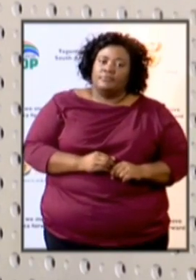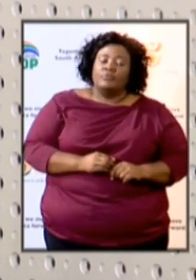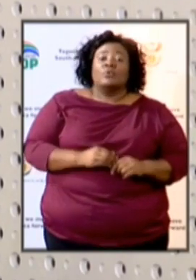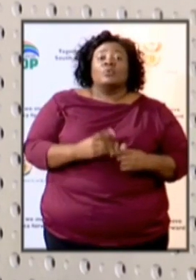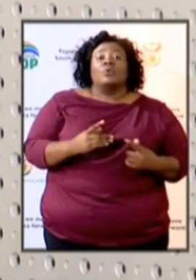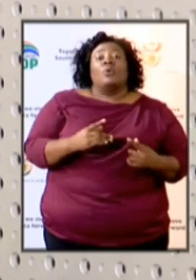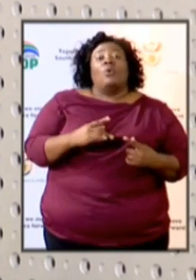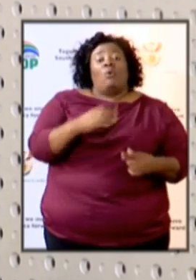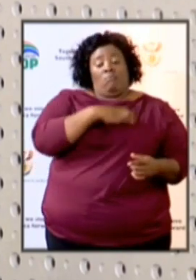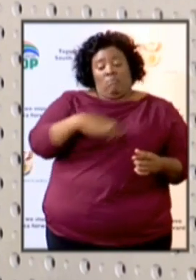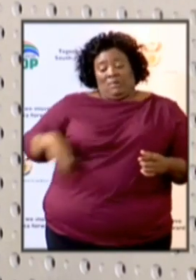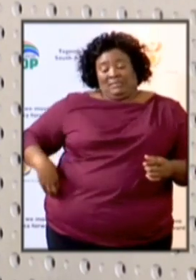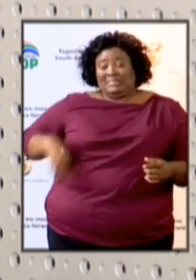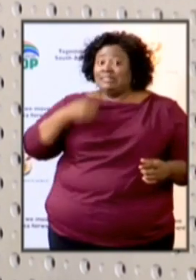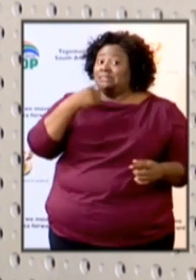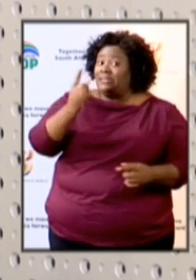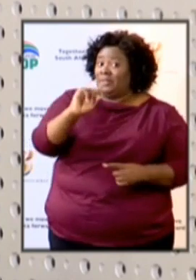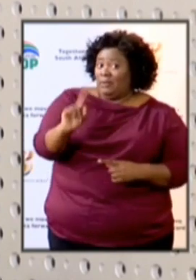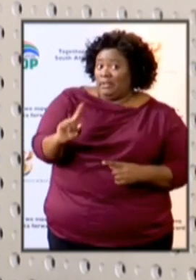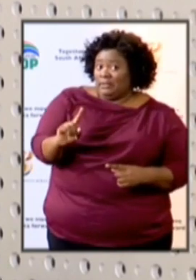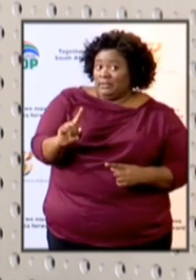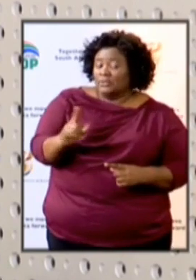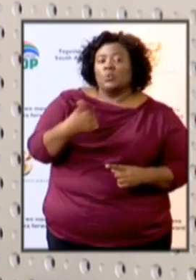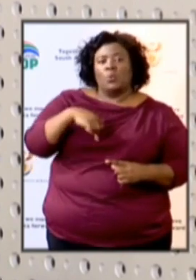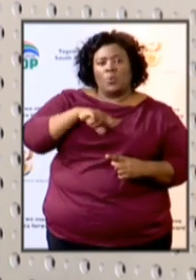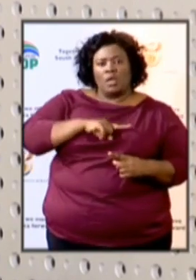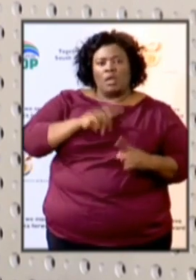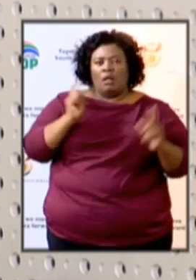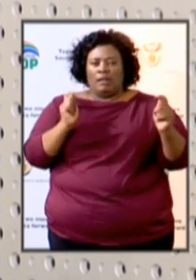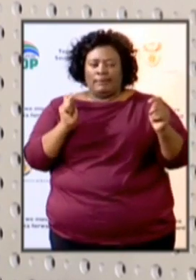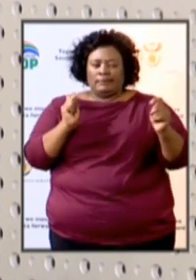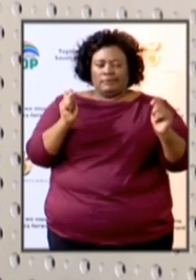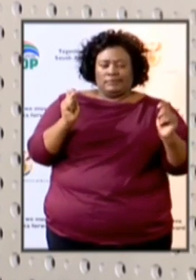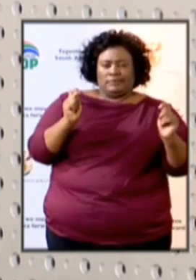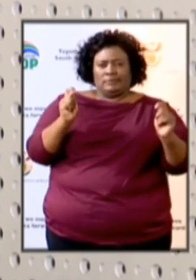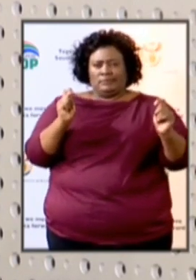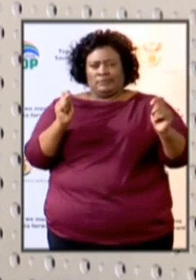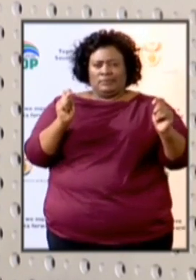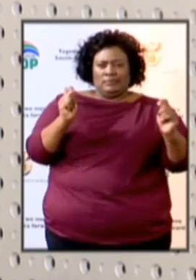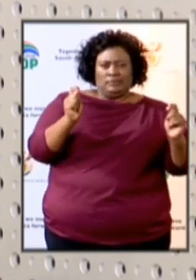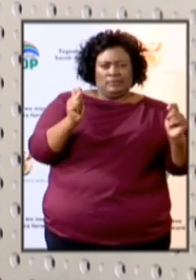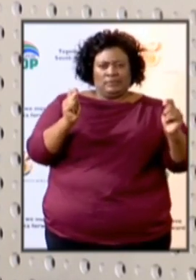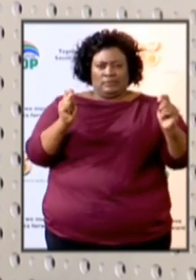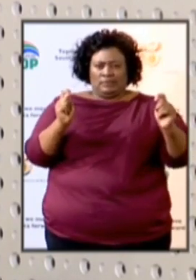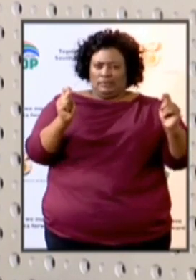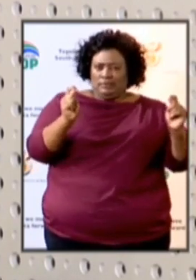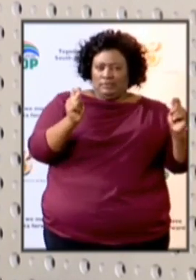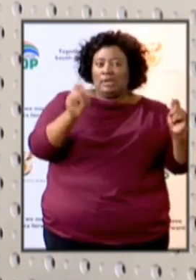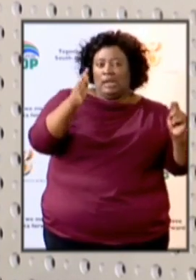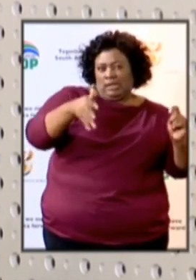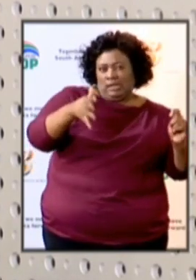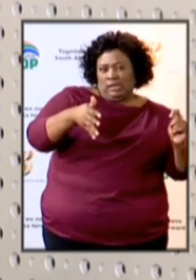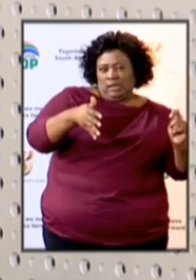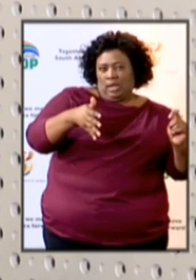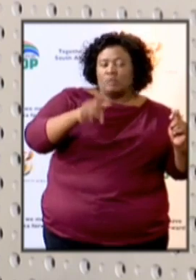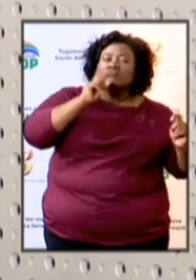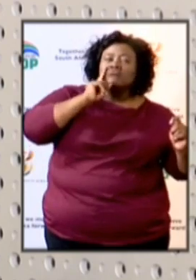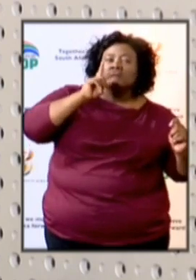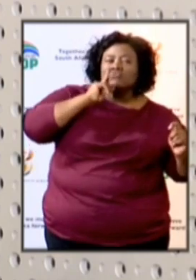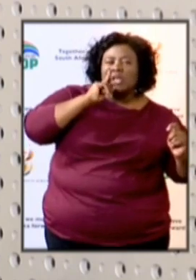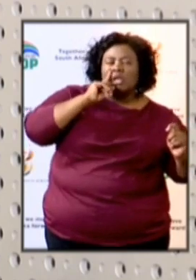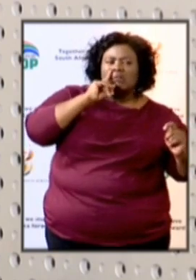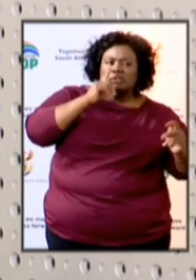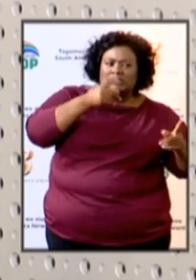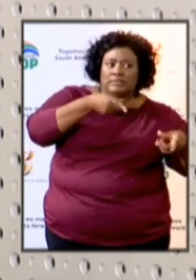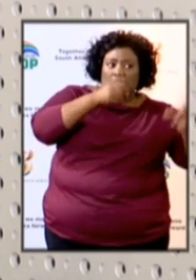Into ayimemezelile ukuthi sizoloku si-adjust-a kancane, sibheka nje ukuthi ubungozi